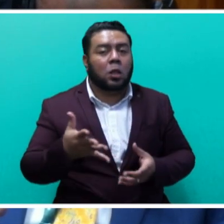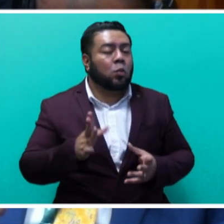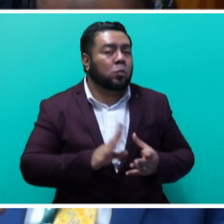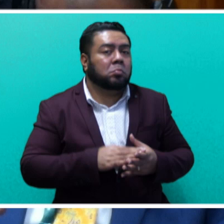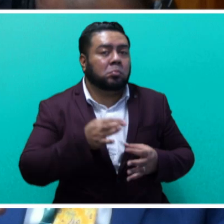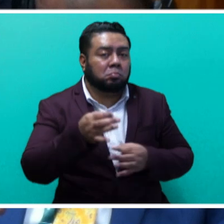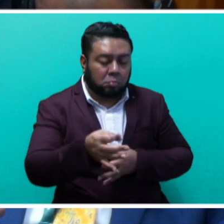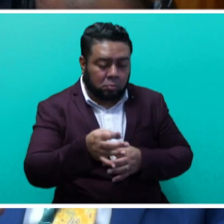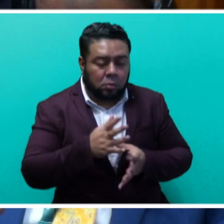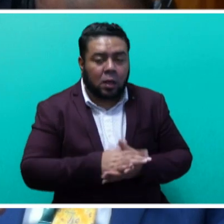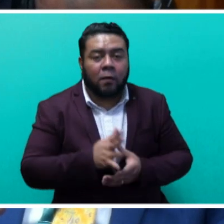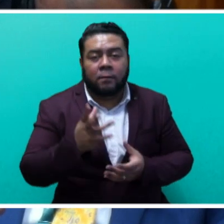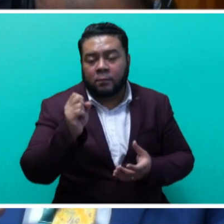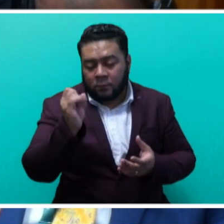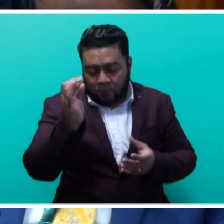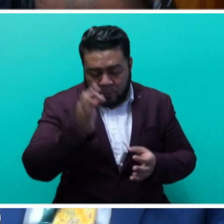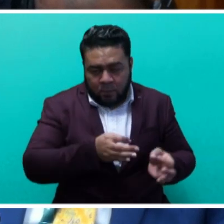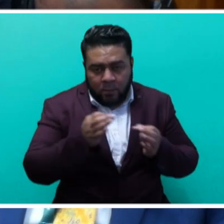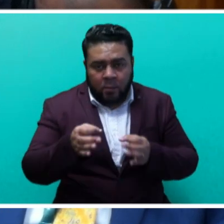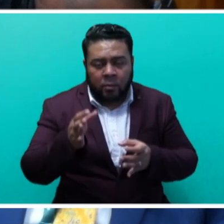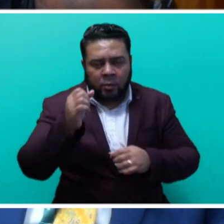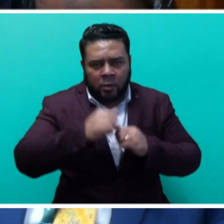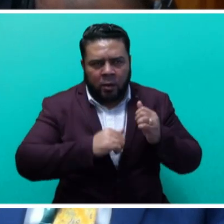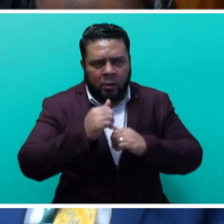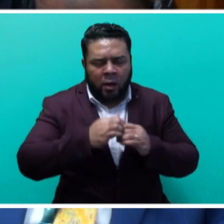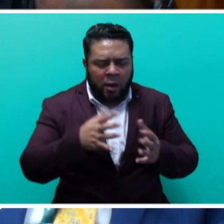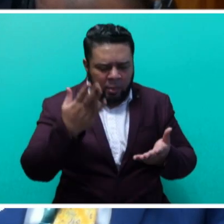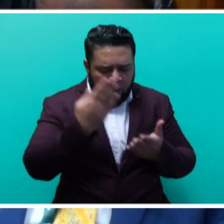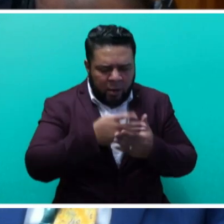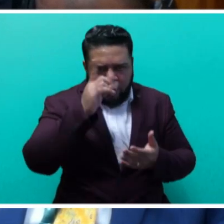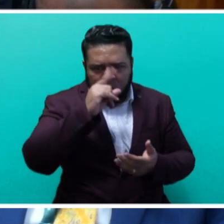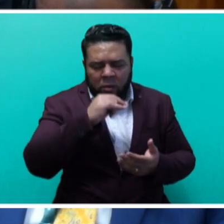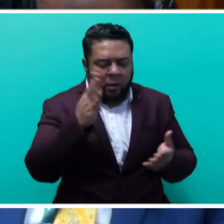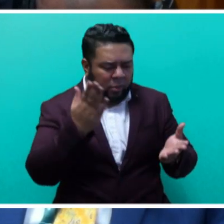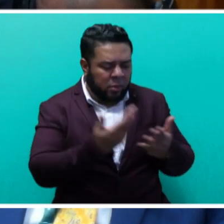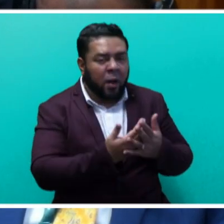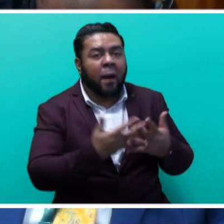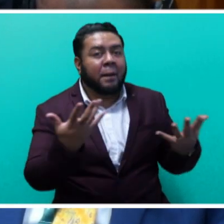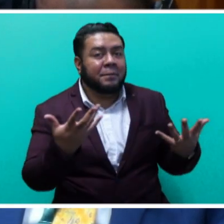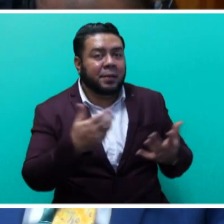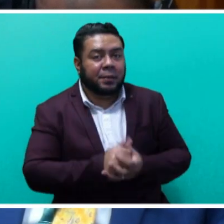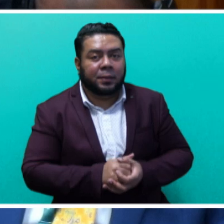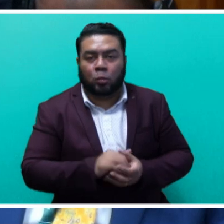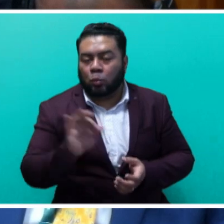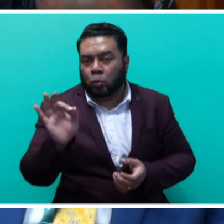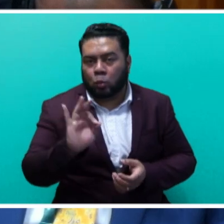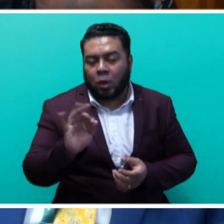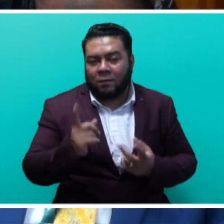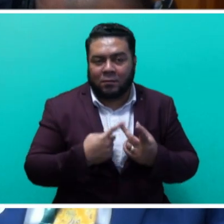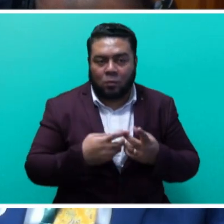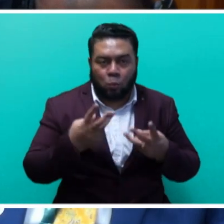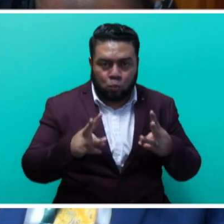crossing is required as the existing structure is not able to accommodate storm surges. During floods, there are no alternate